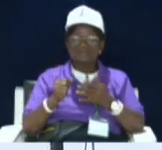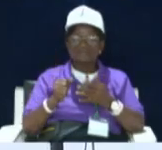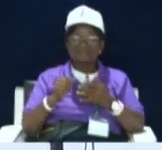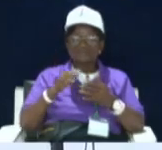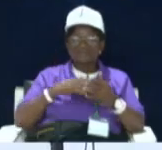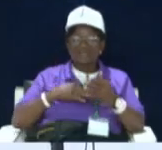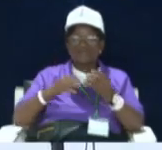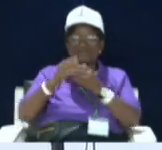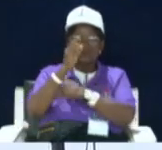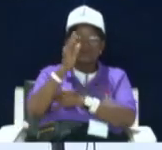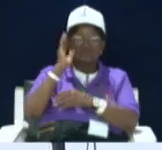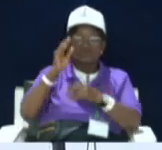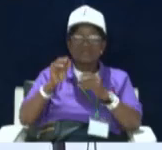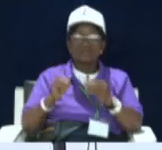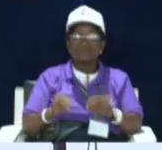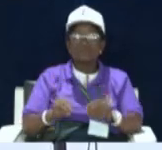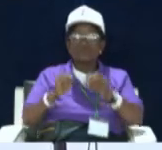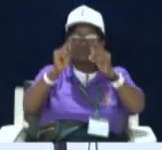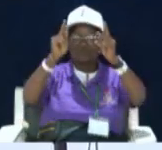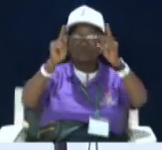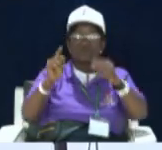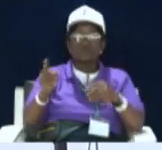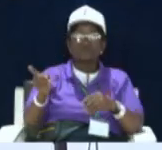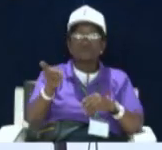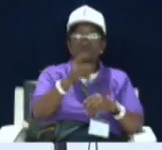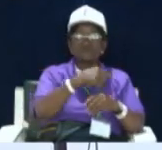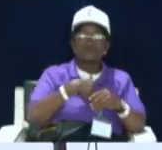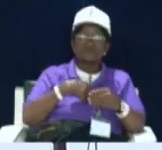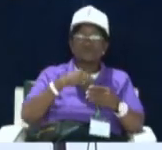My God, we promote you.